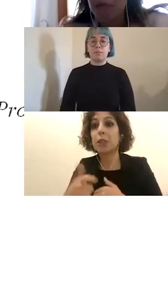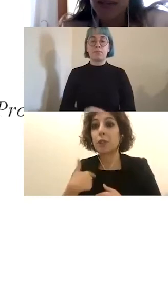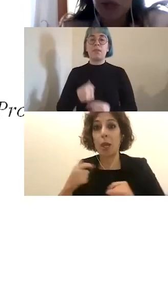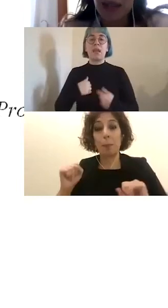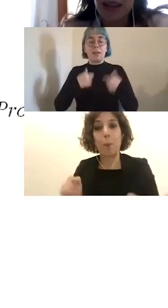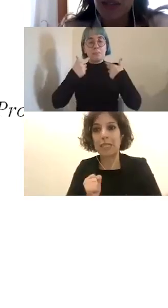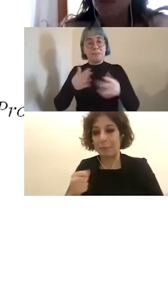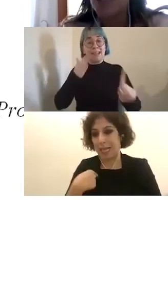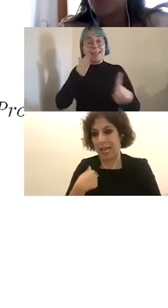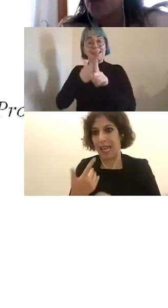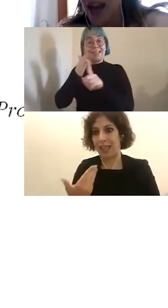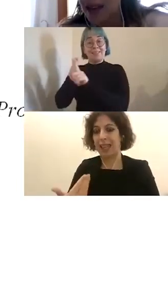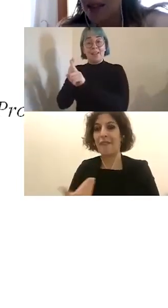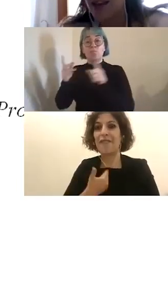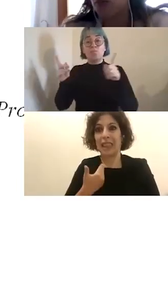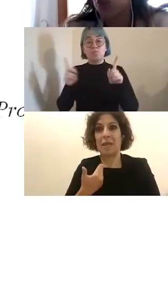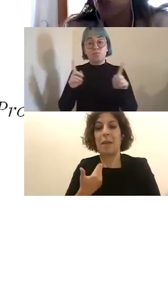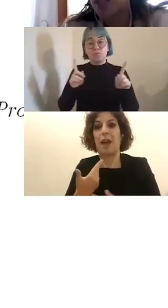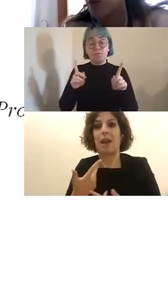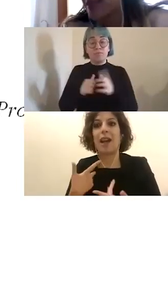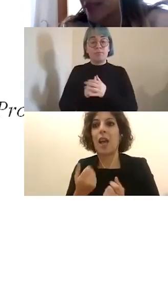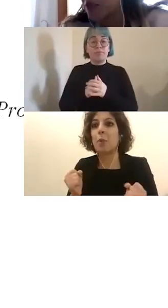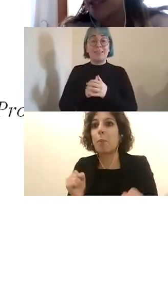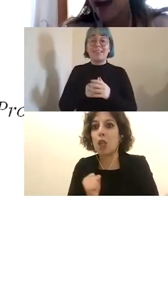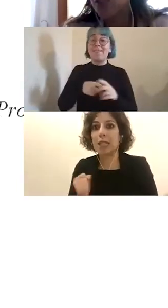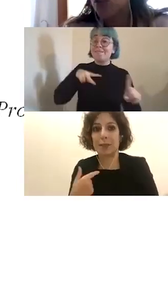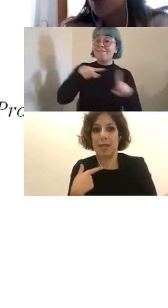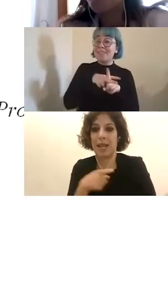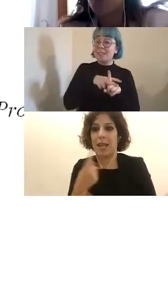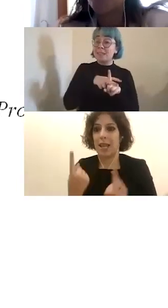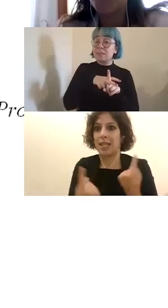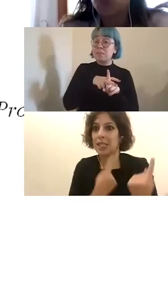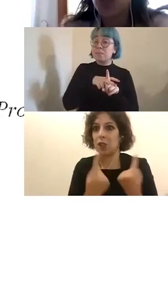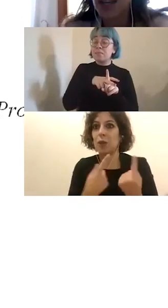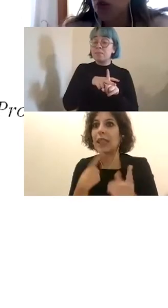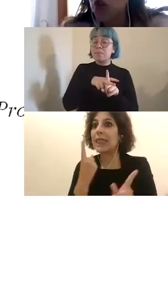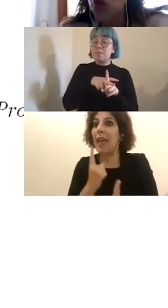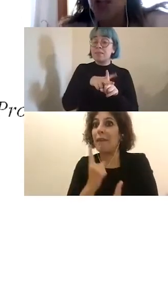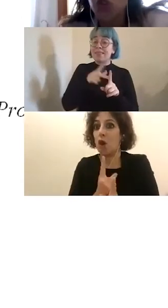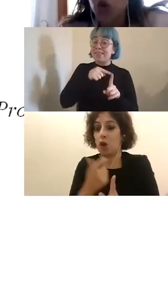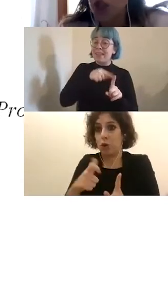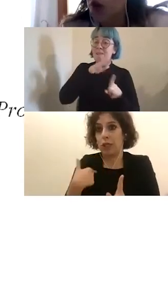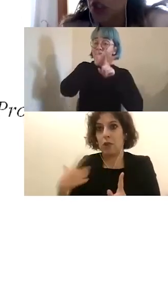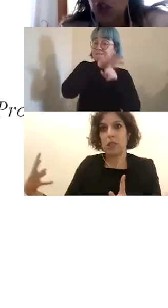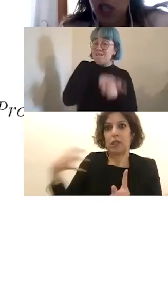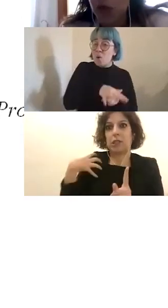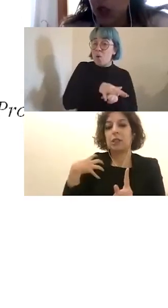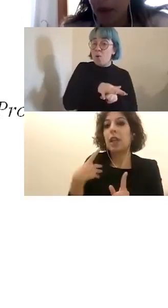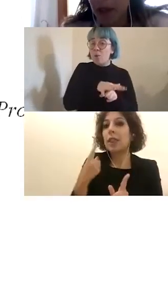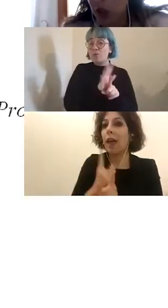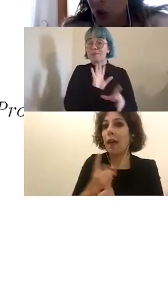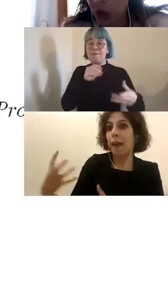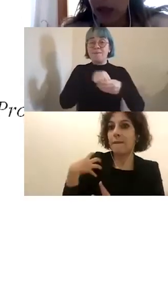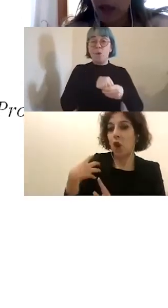identified in the fact that victims were forced to commit